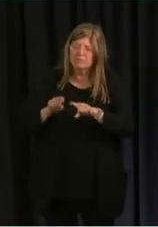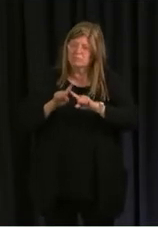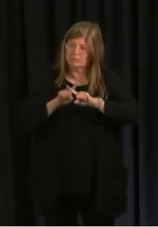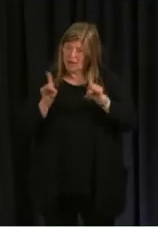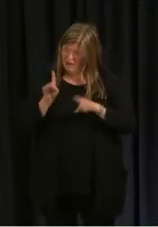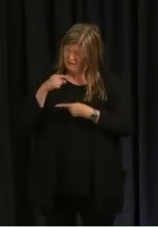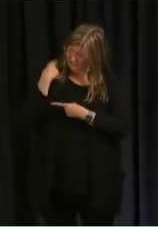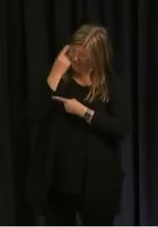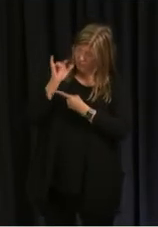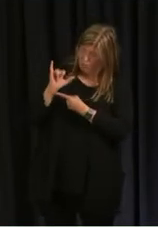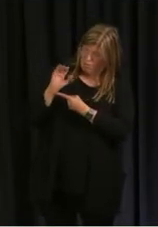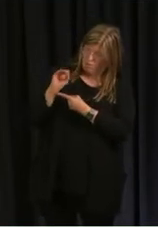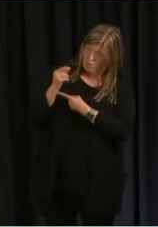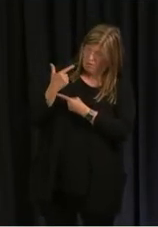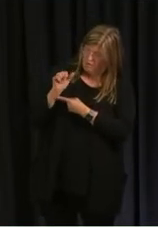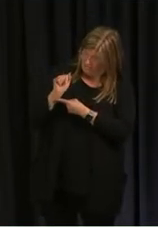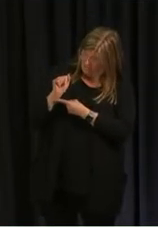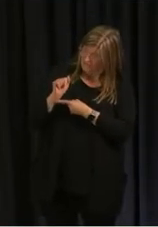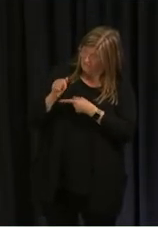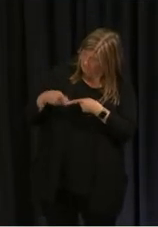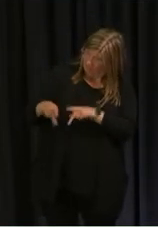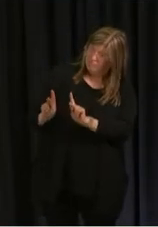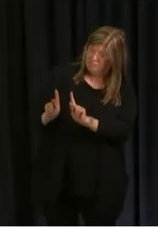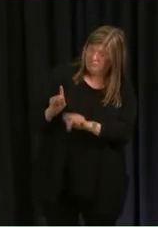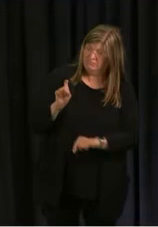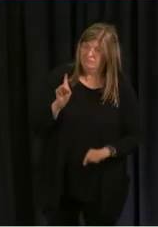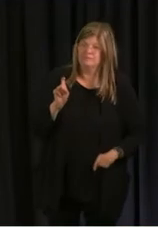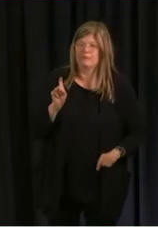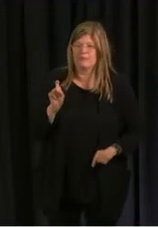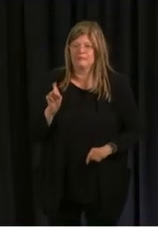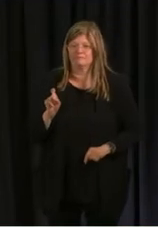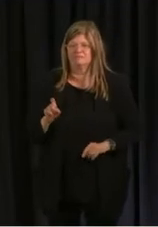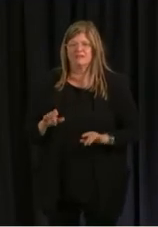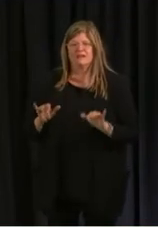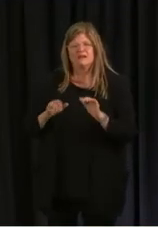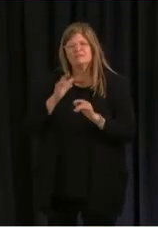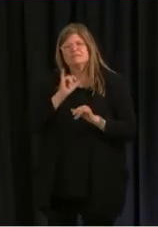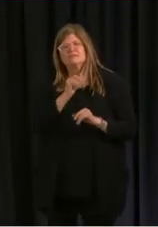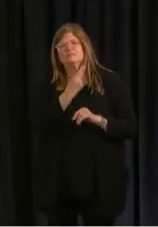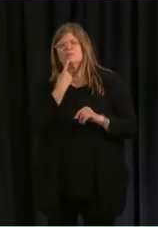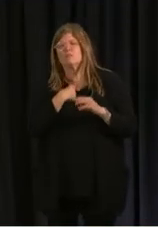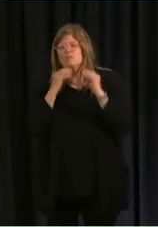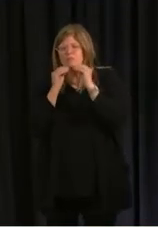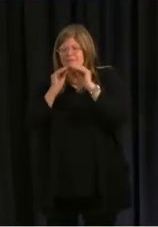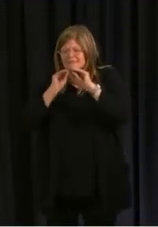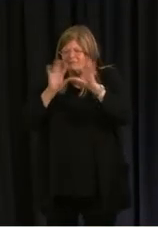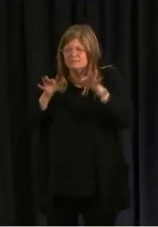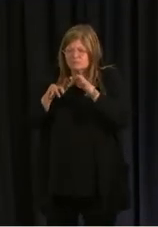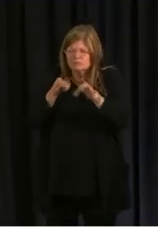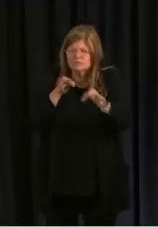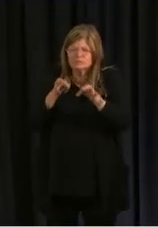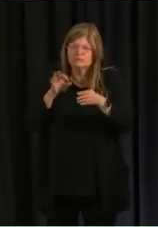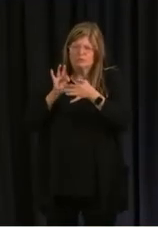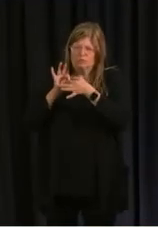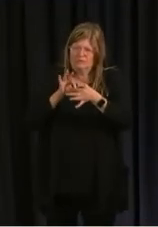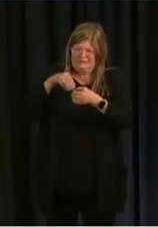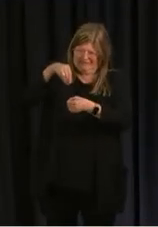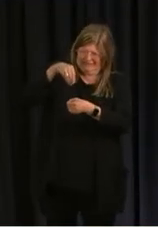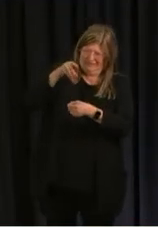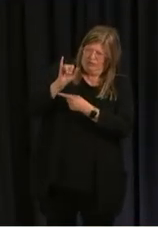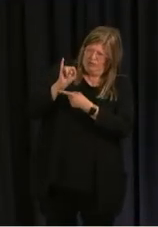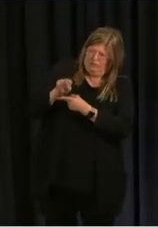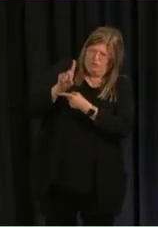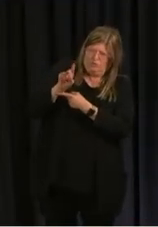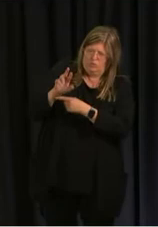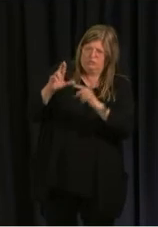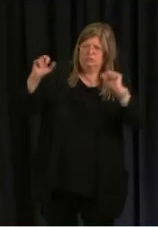sure that there will be updates to the gym and fitness, and that date that indoor group fitness of classes up to 10